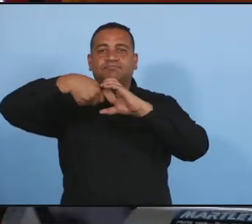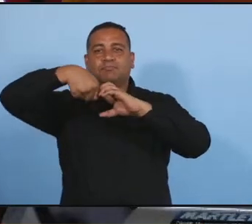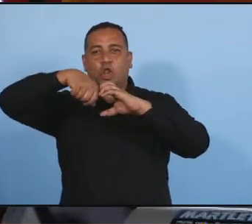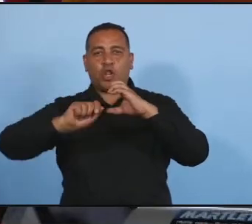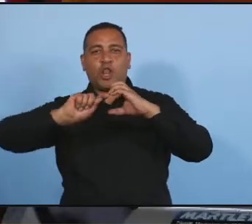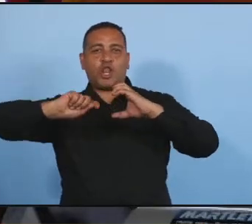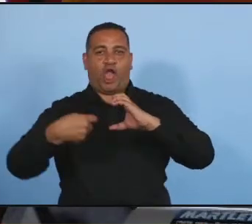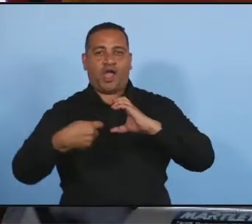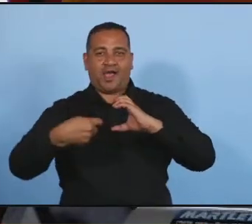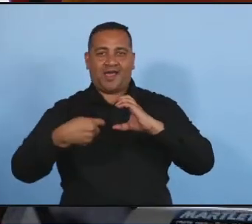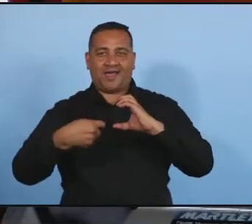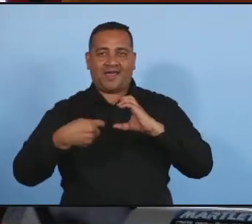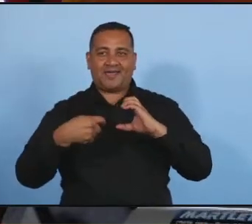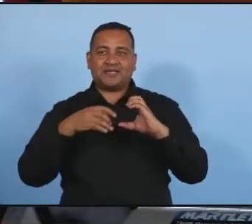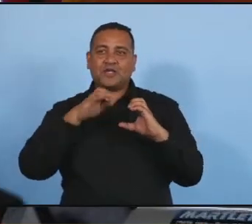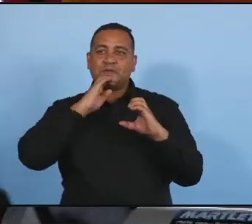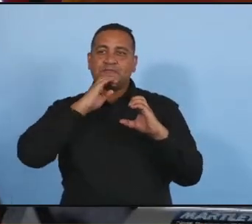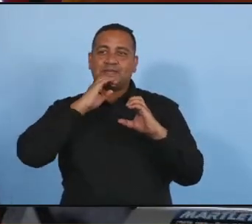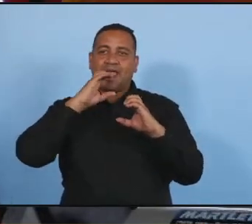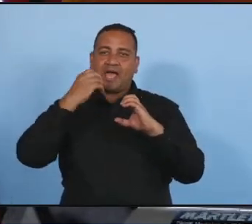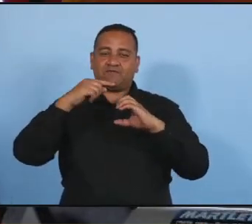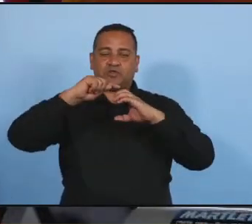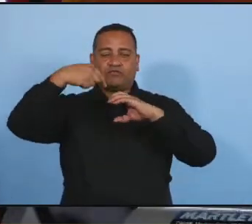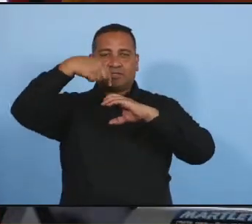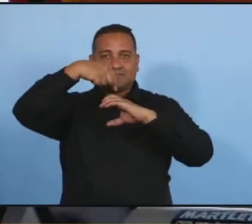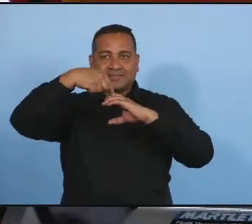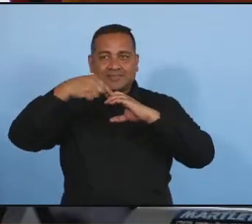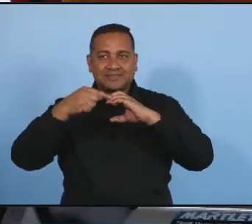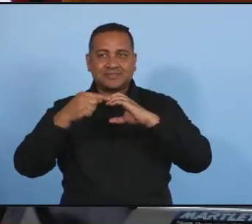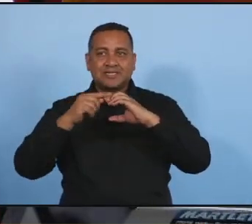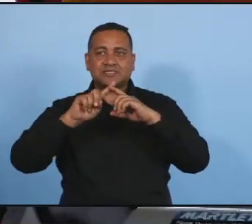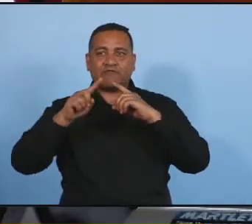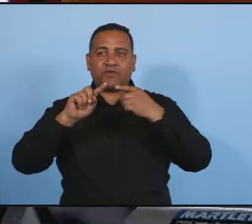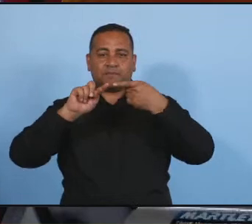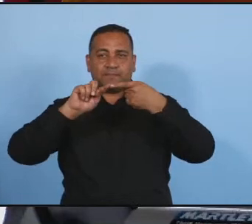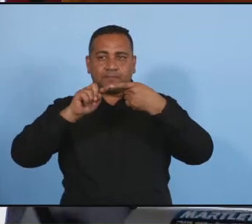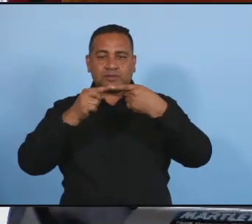you start indexing on certain degrees onto it. Okay.